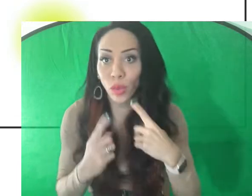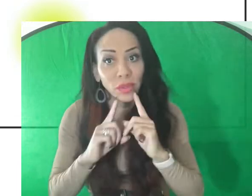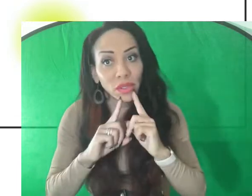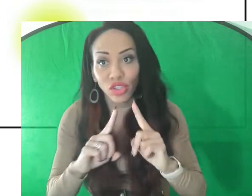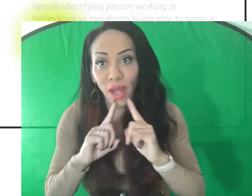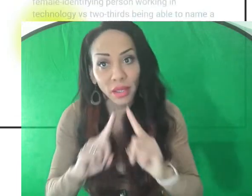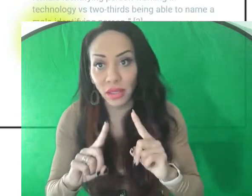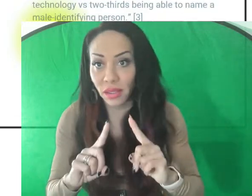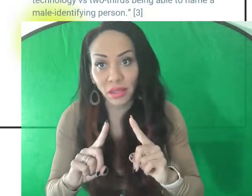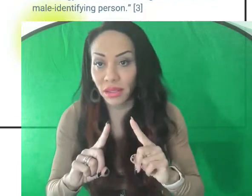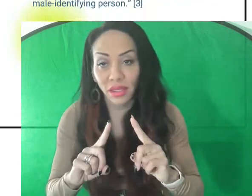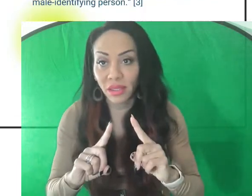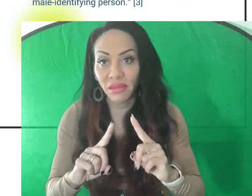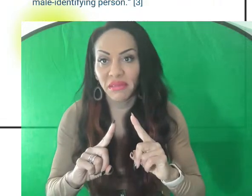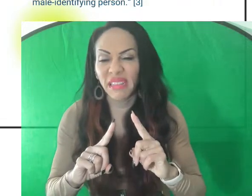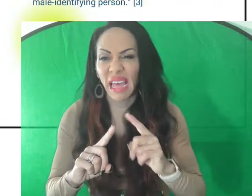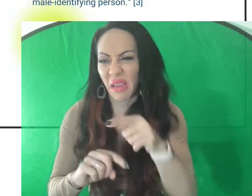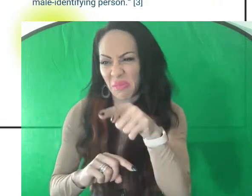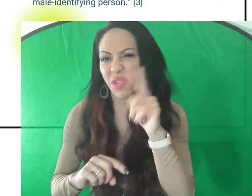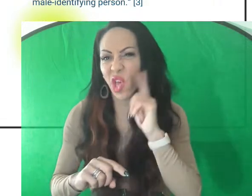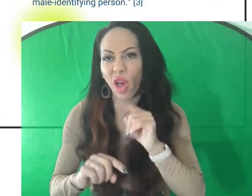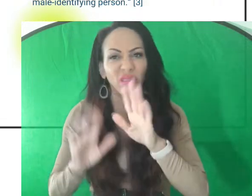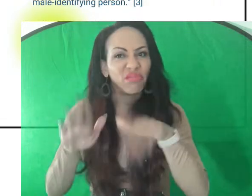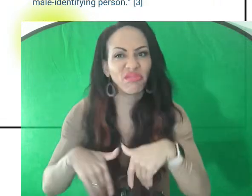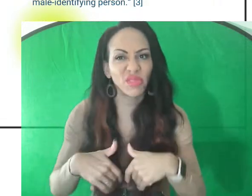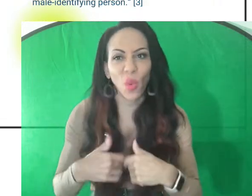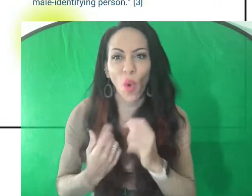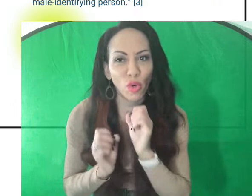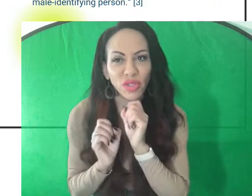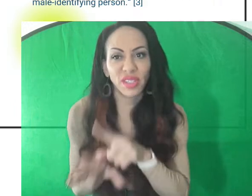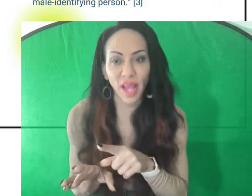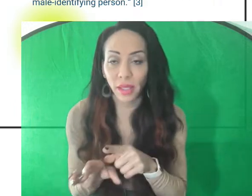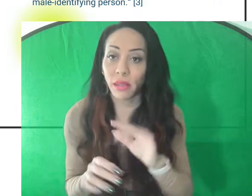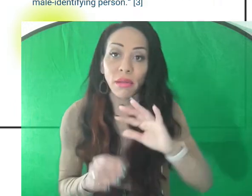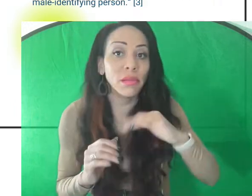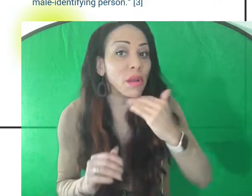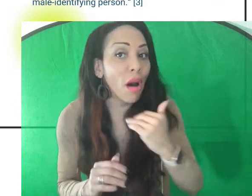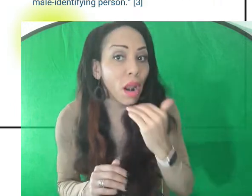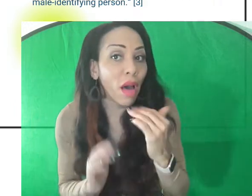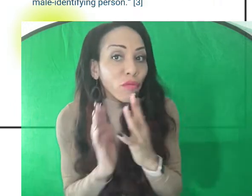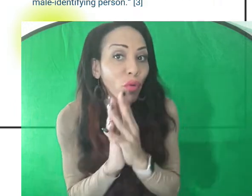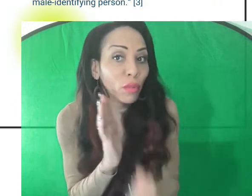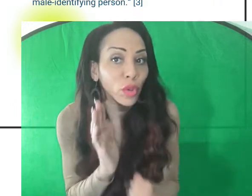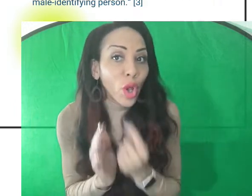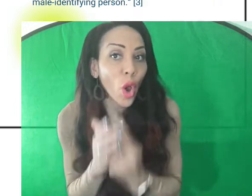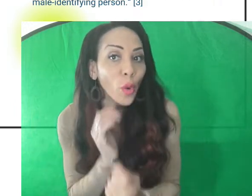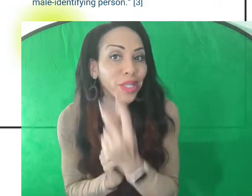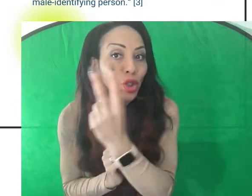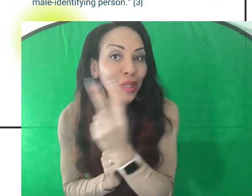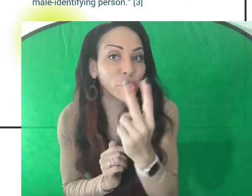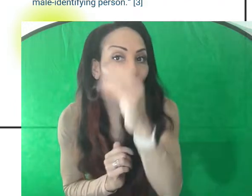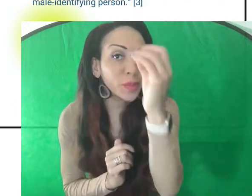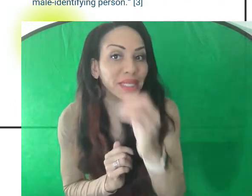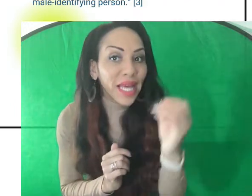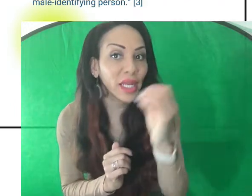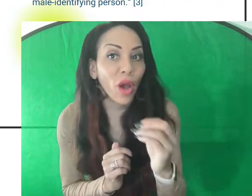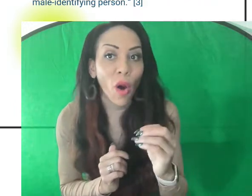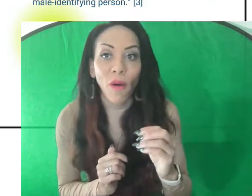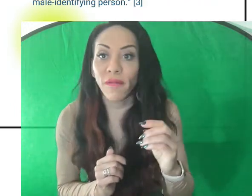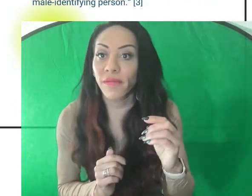still. There's also a lack of role models, so only 22% of students can